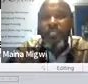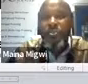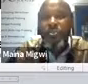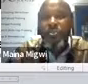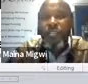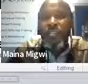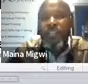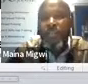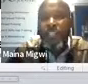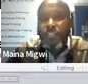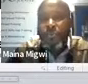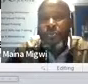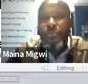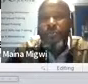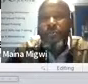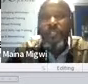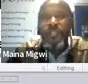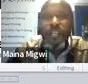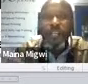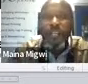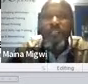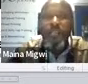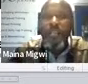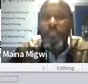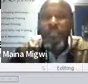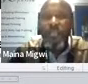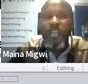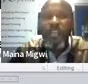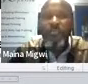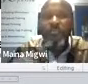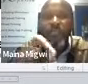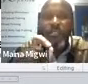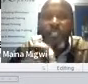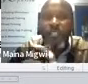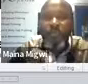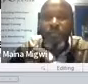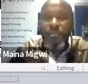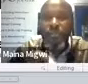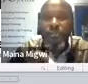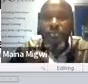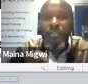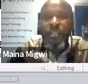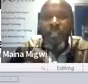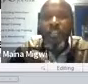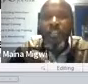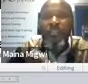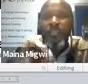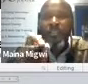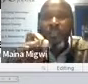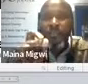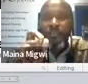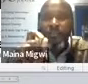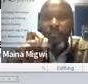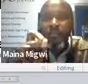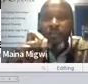in matters to do with labor issues, and the parties will come with certain positions and then